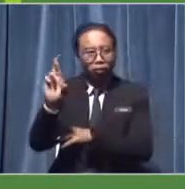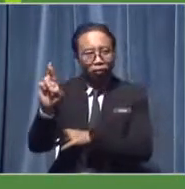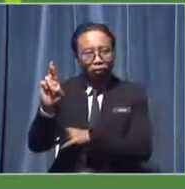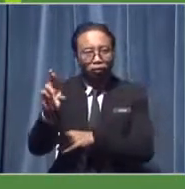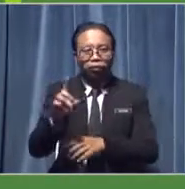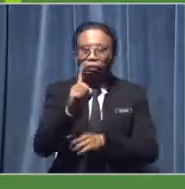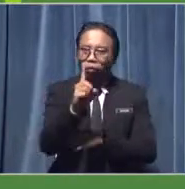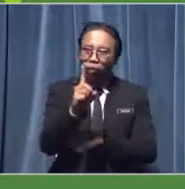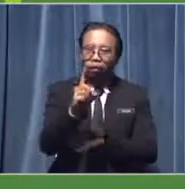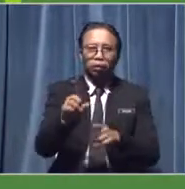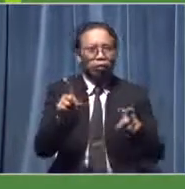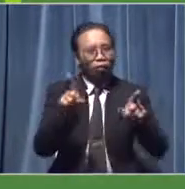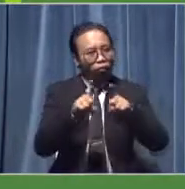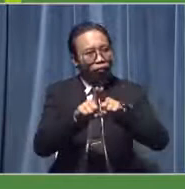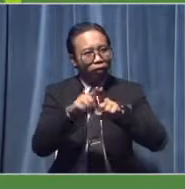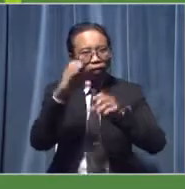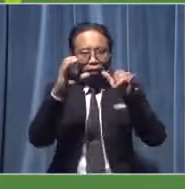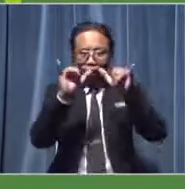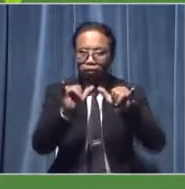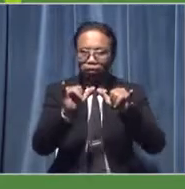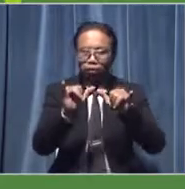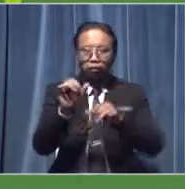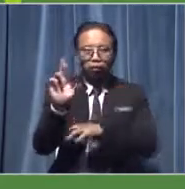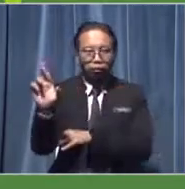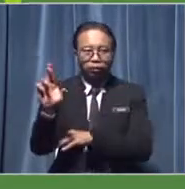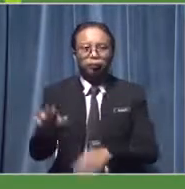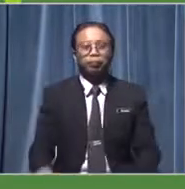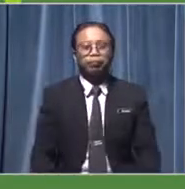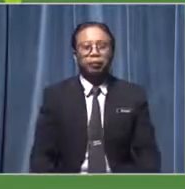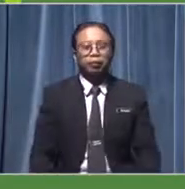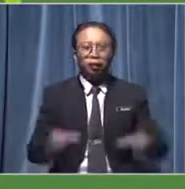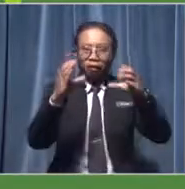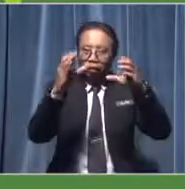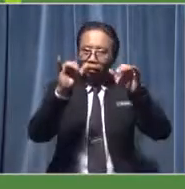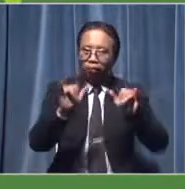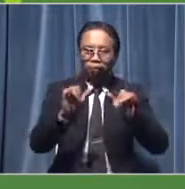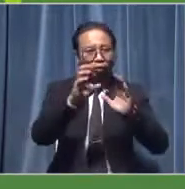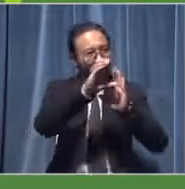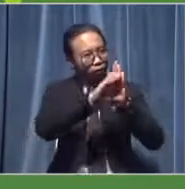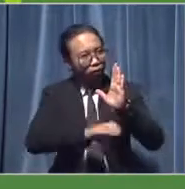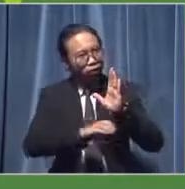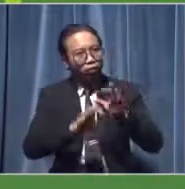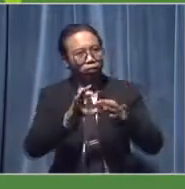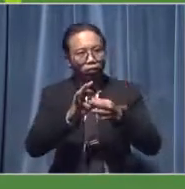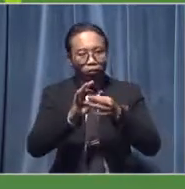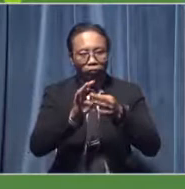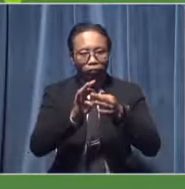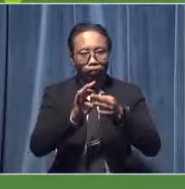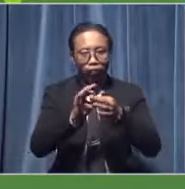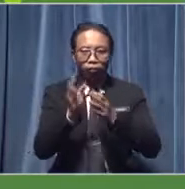capacitor with the capacitance of Ceq,